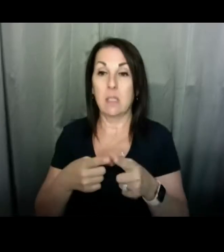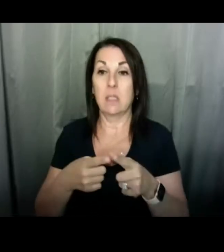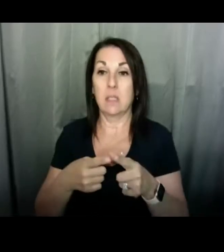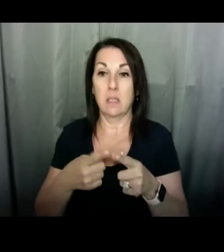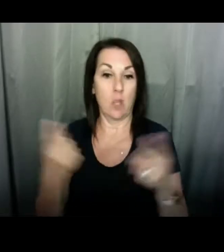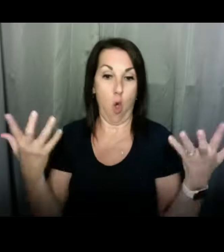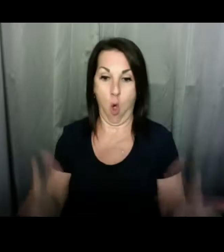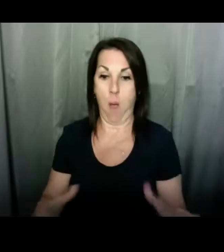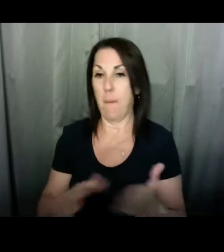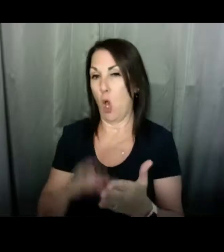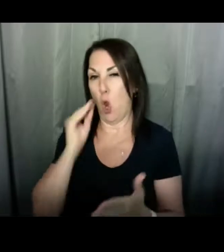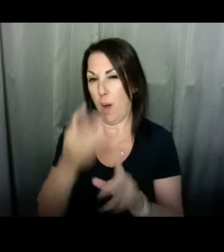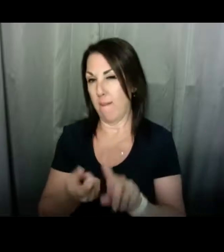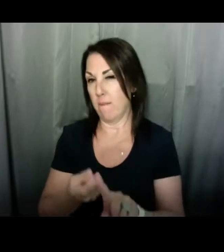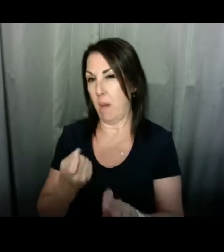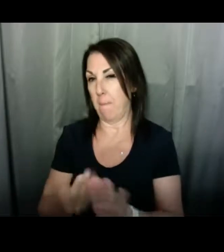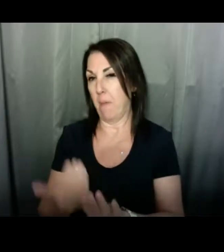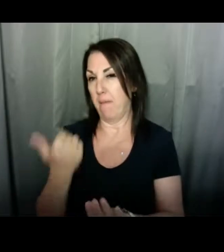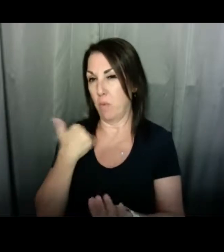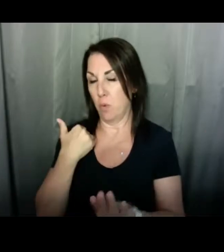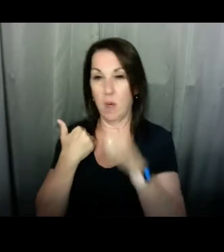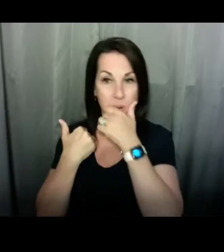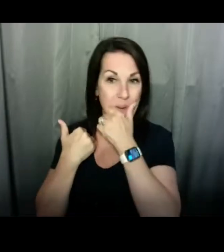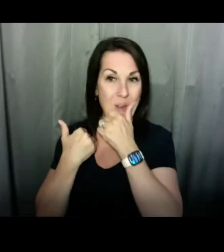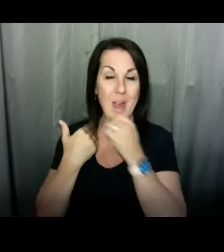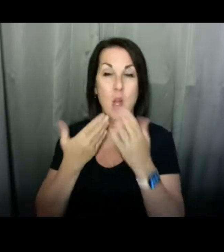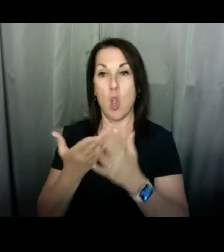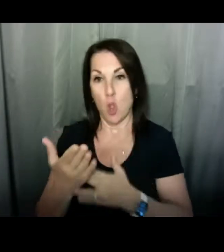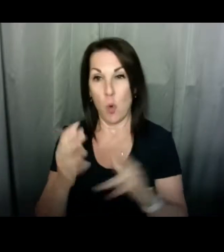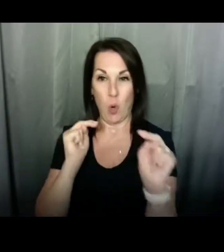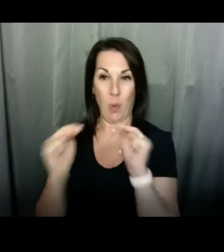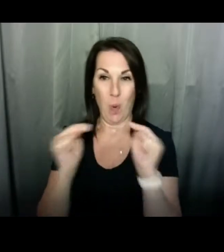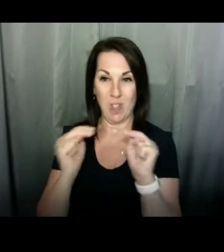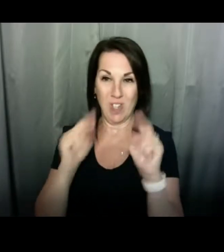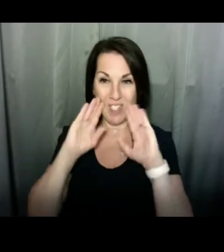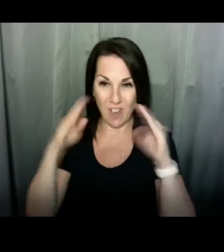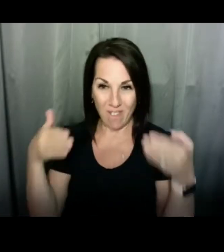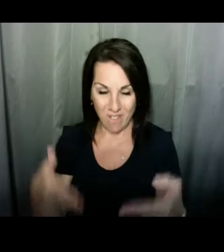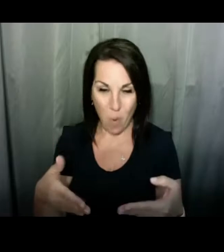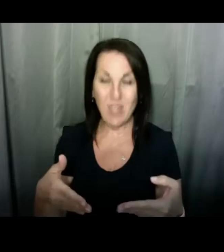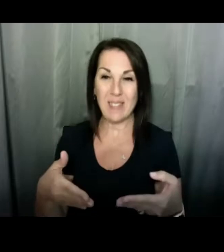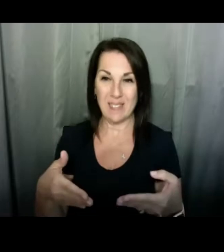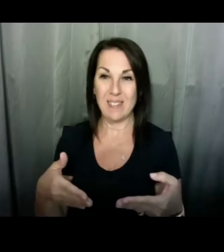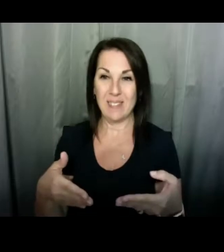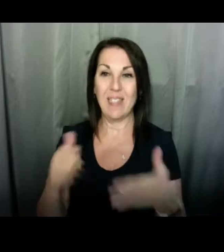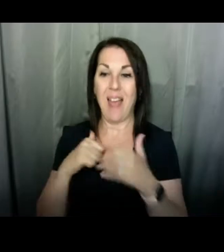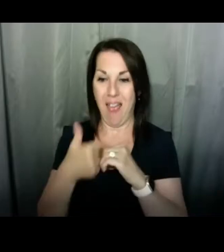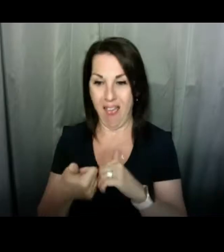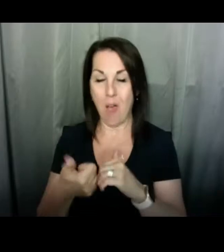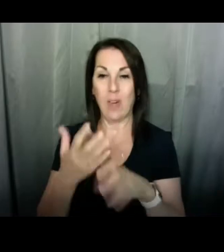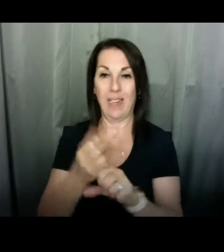already learned before. For instance, how to negotiate, how to focus down on an issue, how to get a